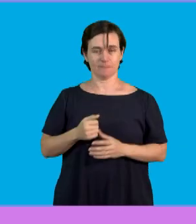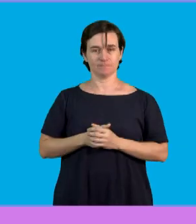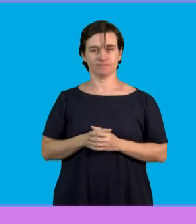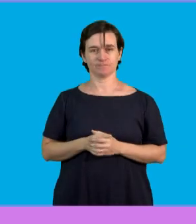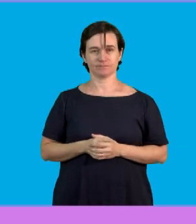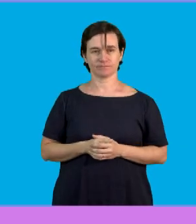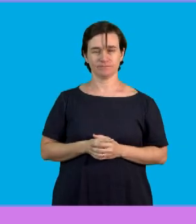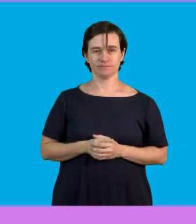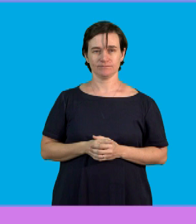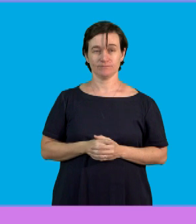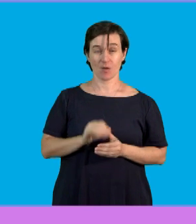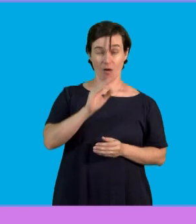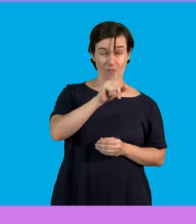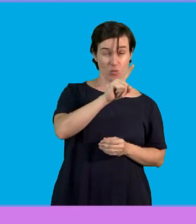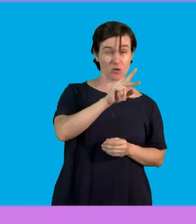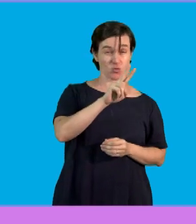the